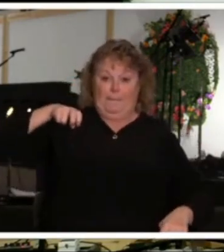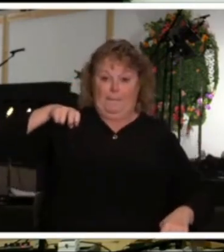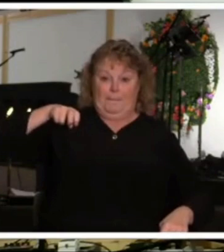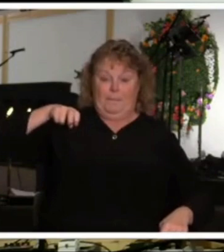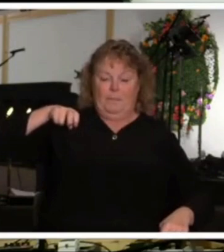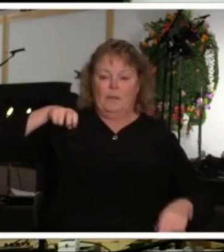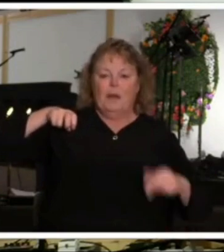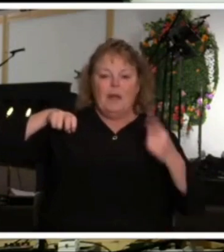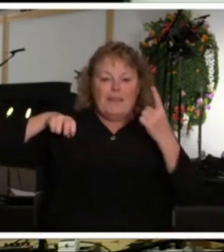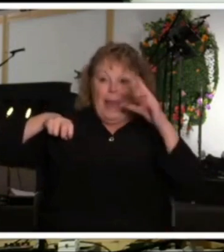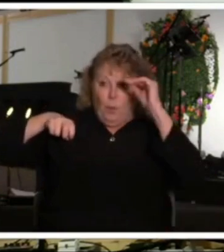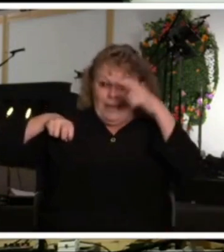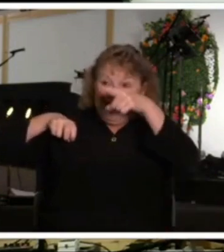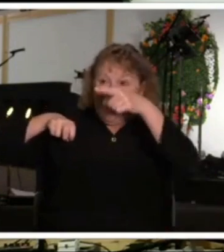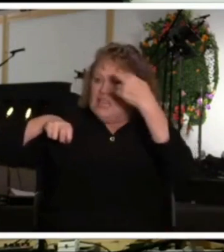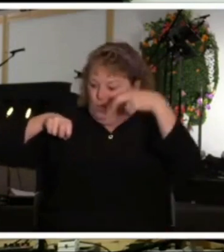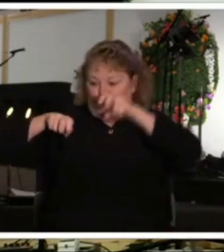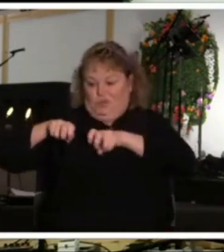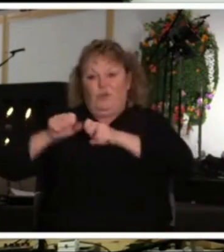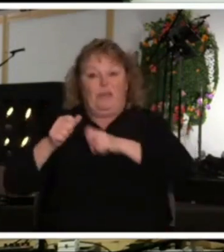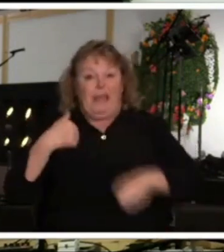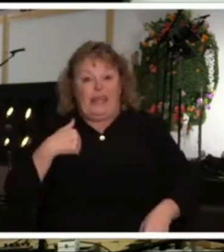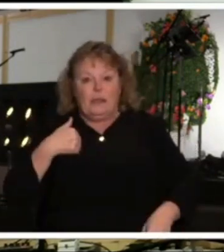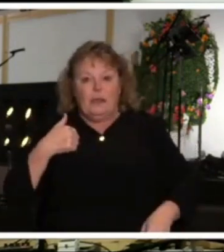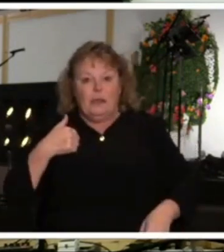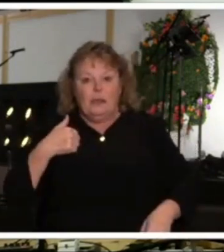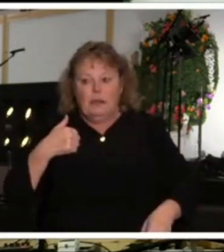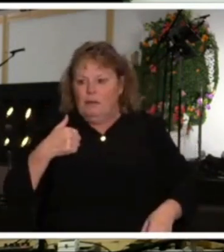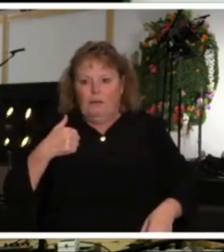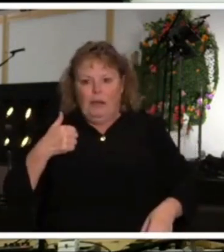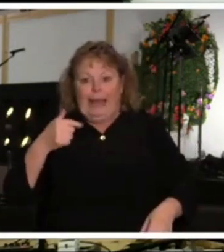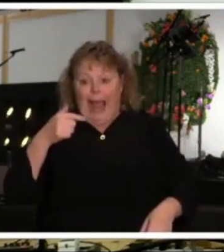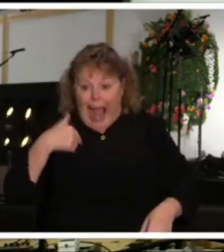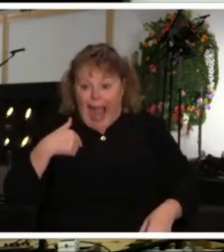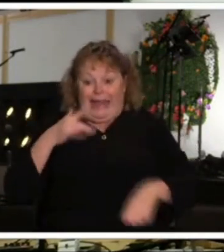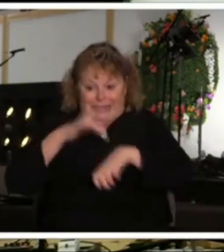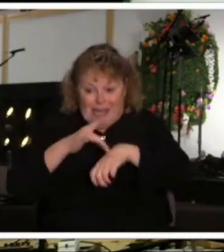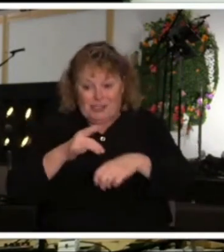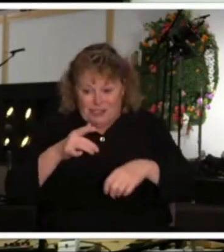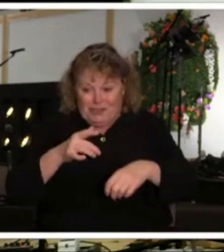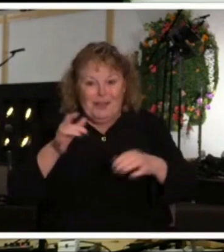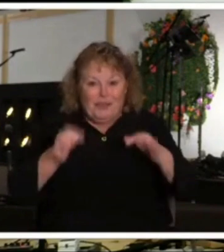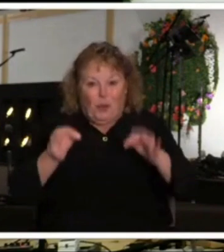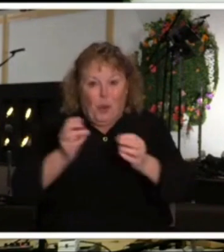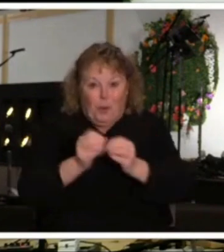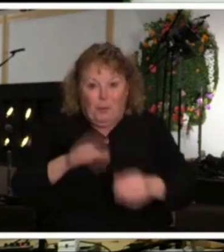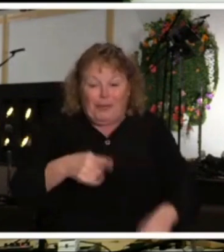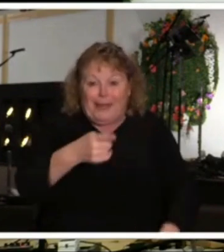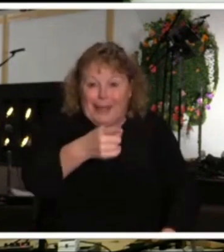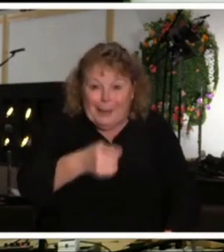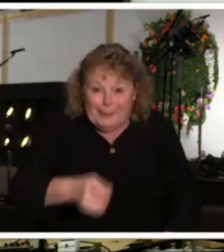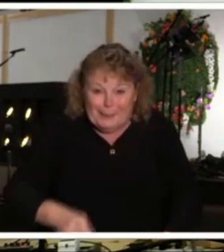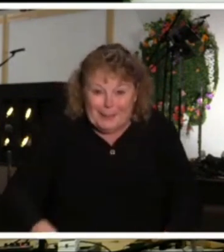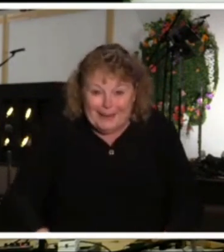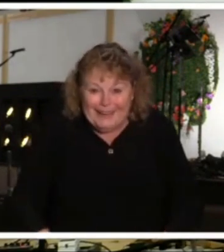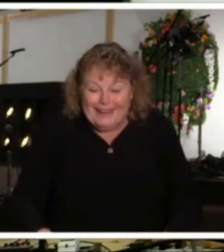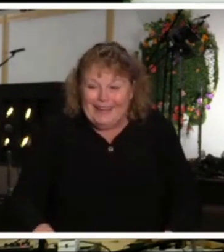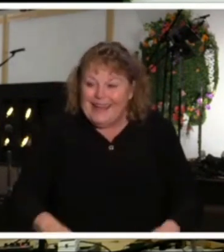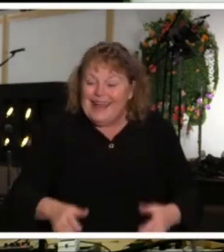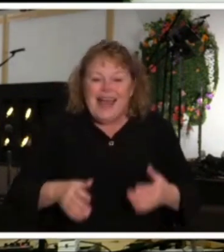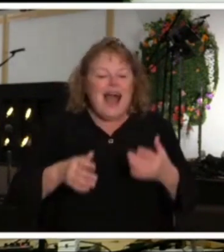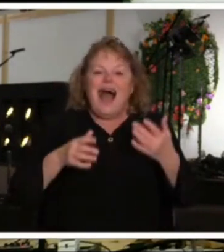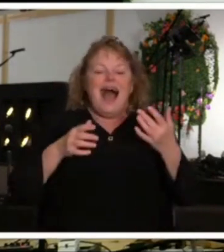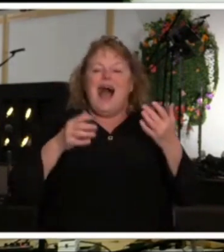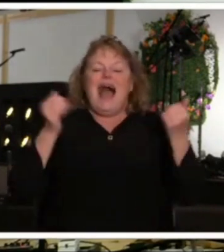I was on the court more than he was. But I made these judgments. And I'm trying to say that I've learned over time that all of